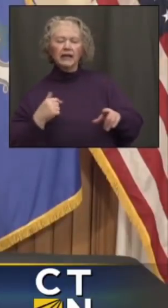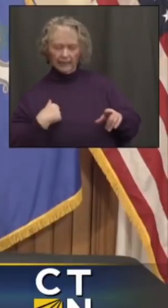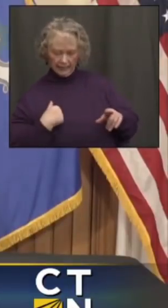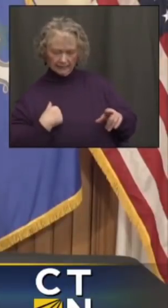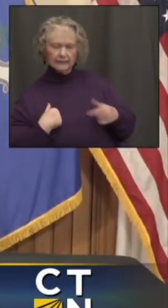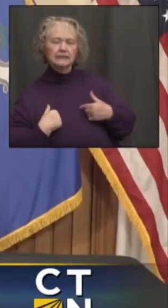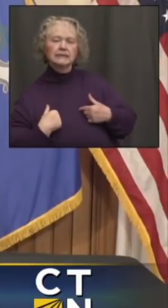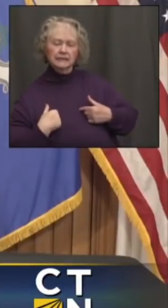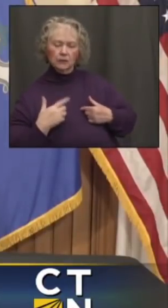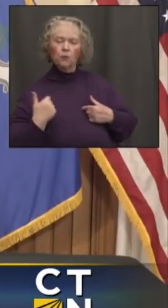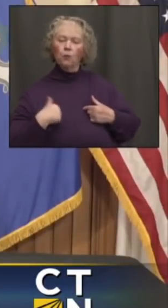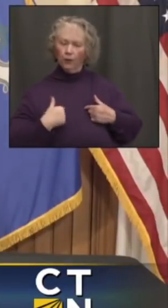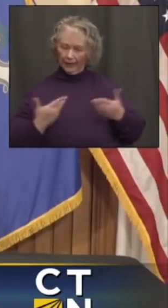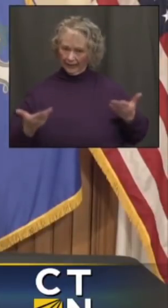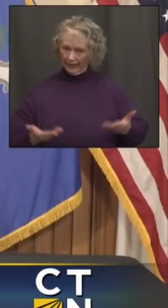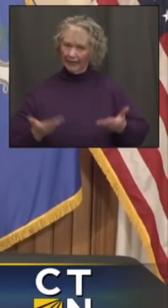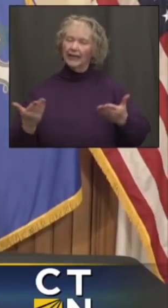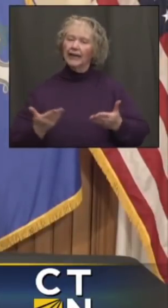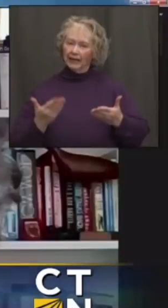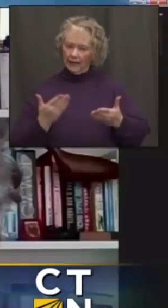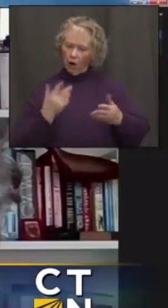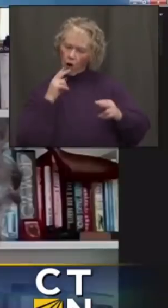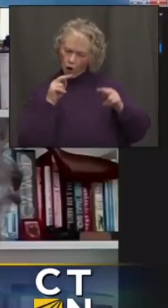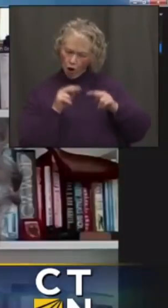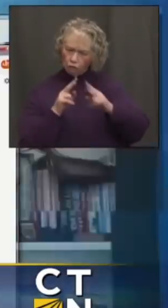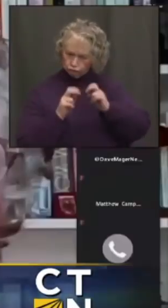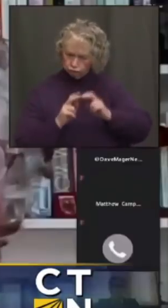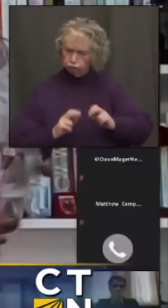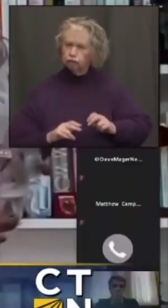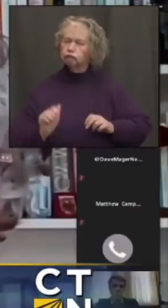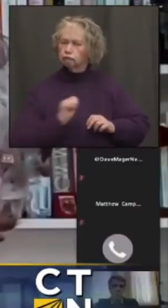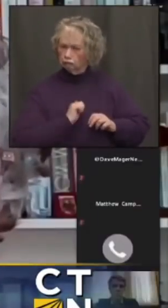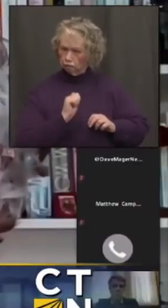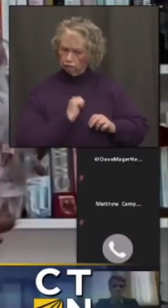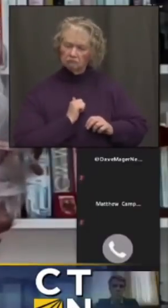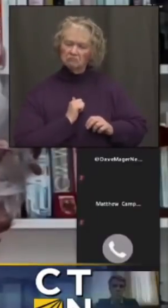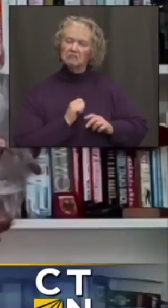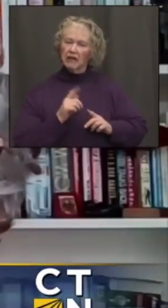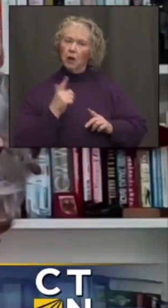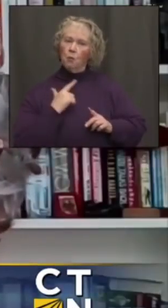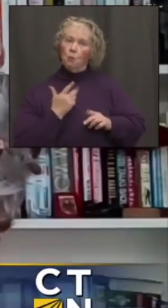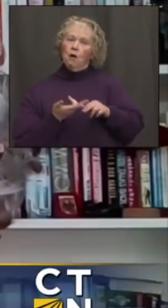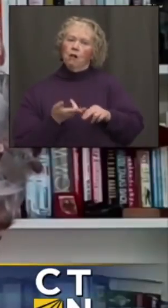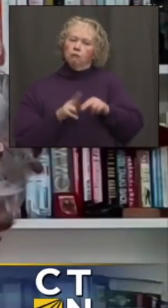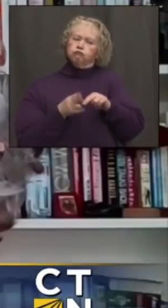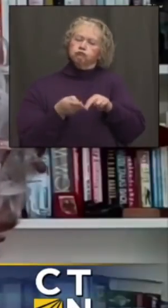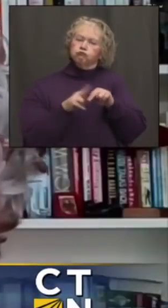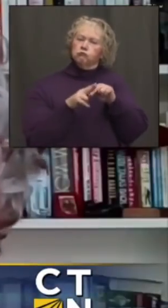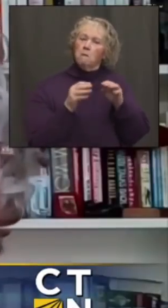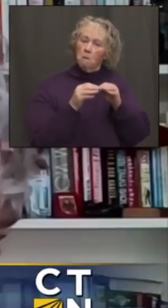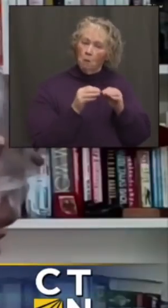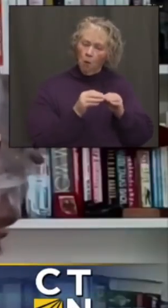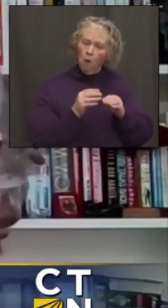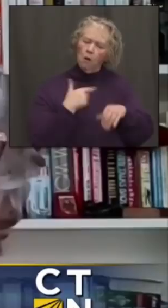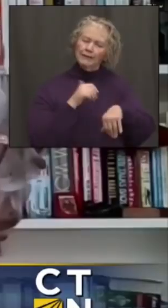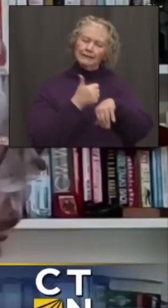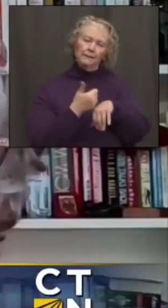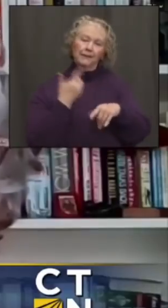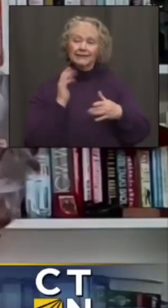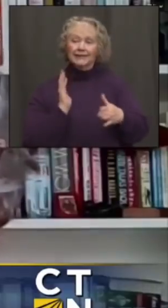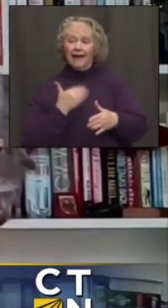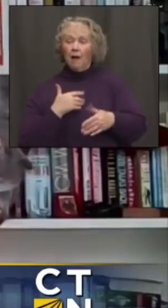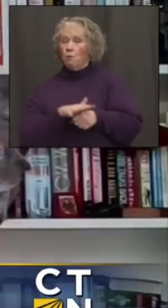we've increased our genetic testing on these variants by a factor of 50-fold, I believe. But Deirdre, do you have better information than that?